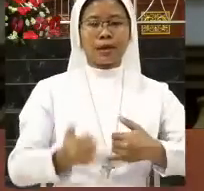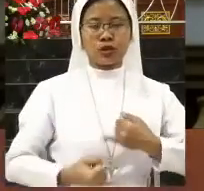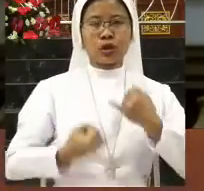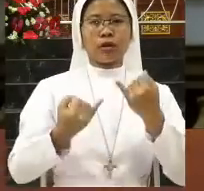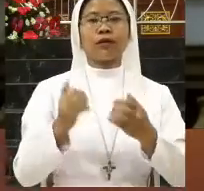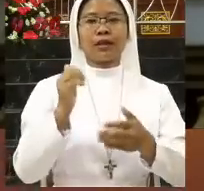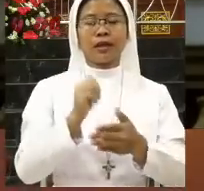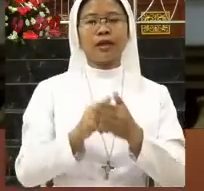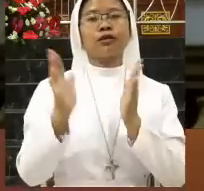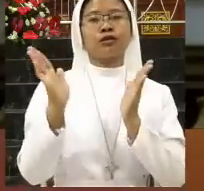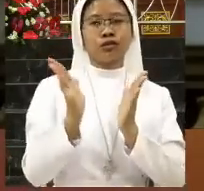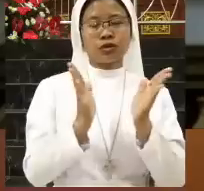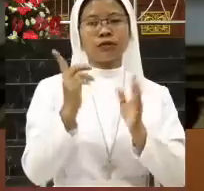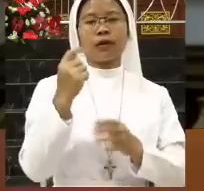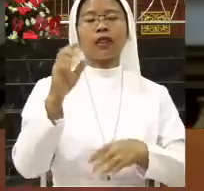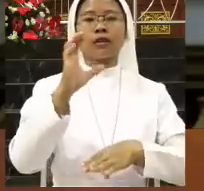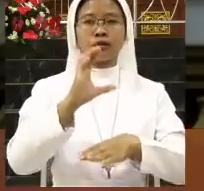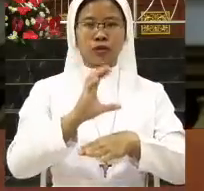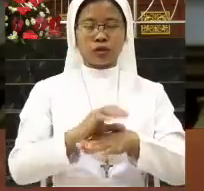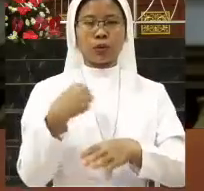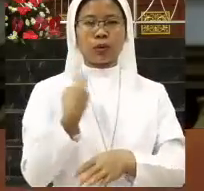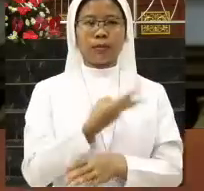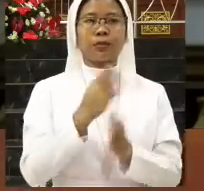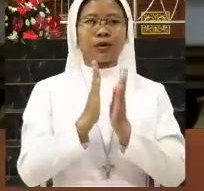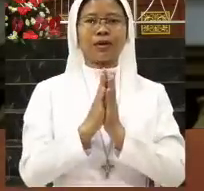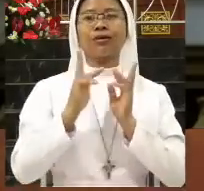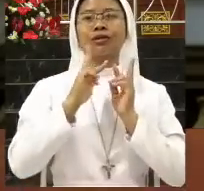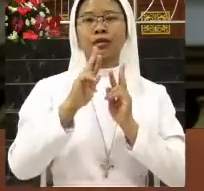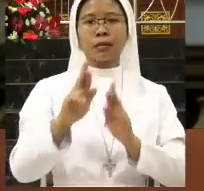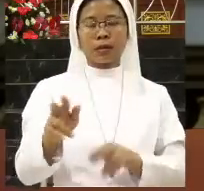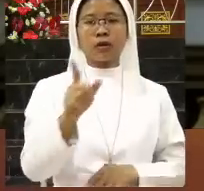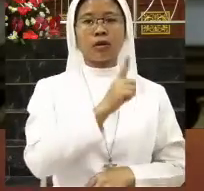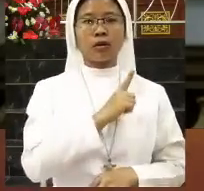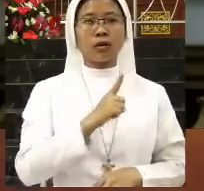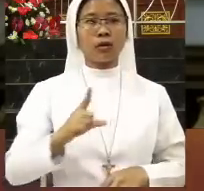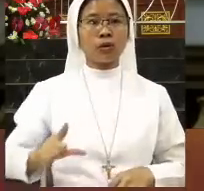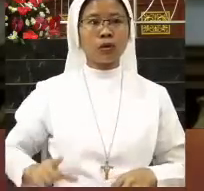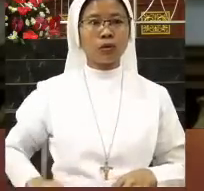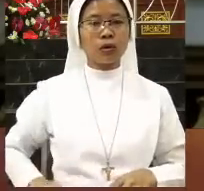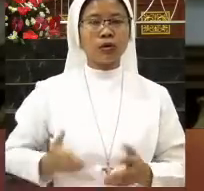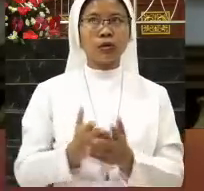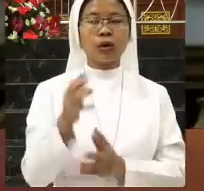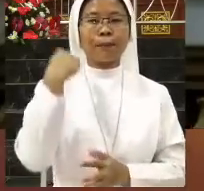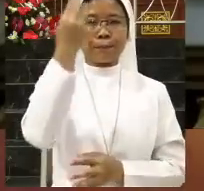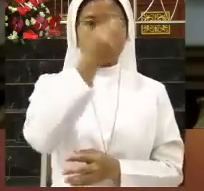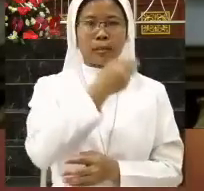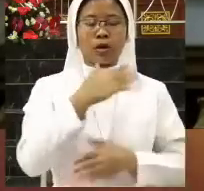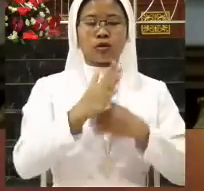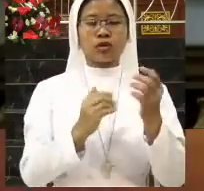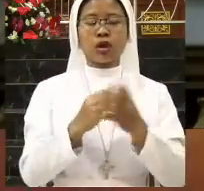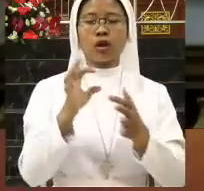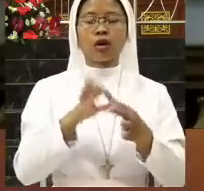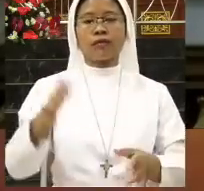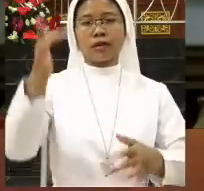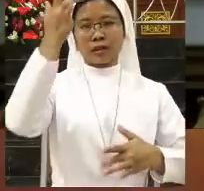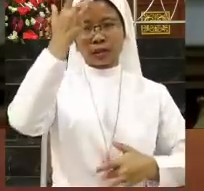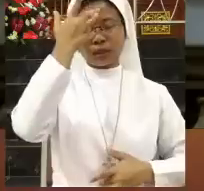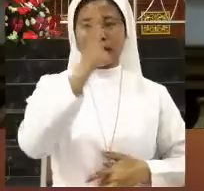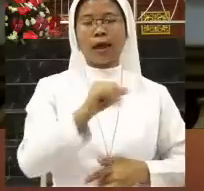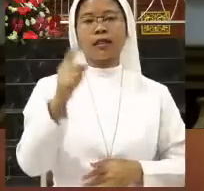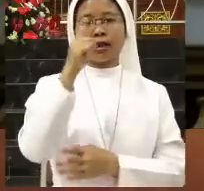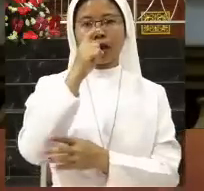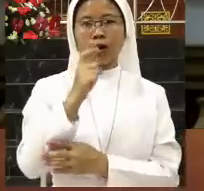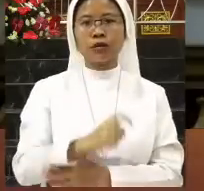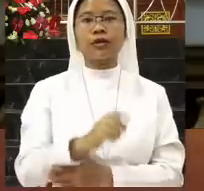in serving the Church. We pray. Lord, through Ina, the consoler of the sick and the